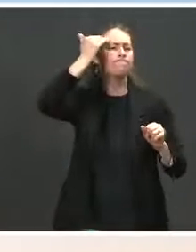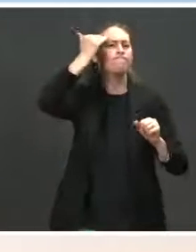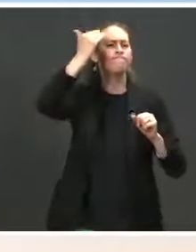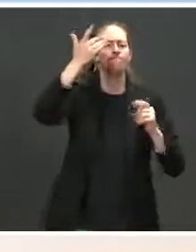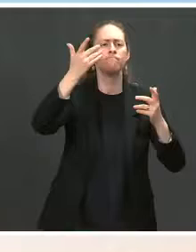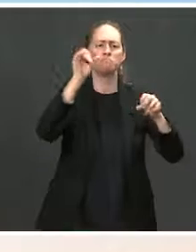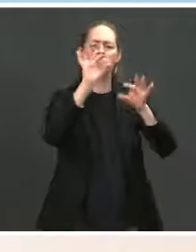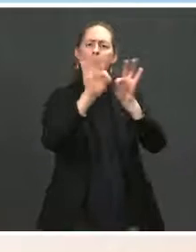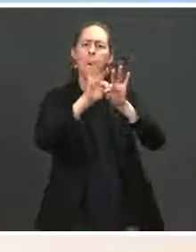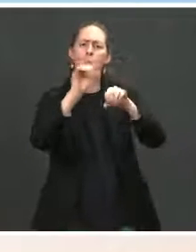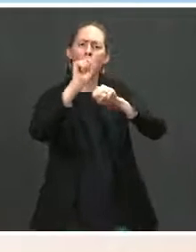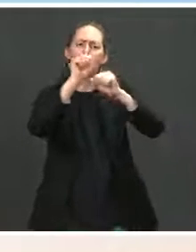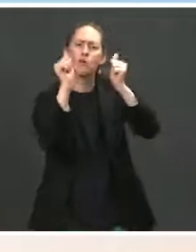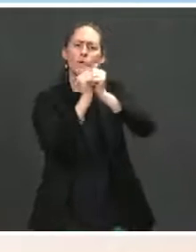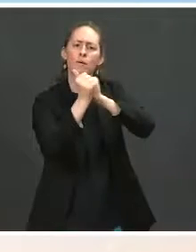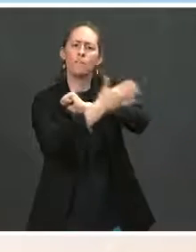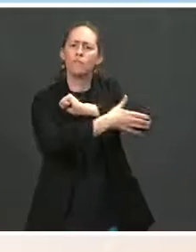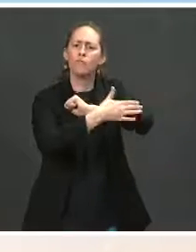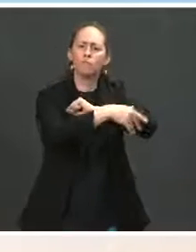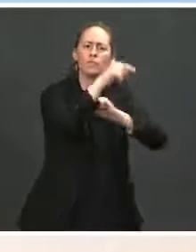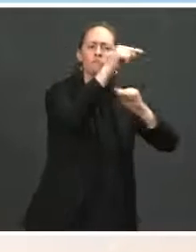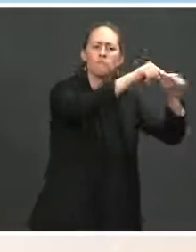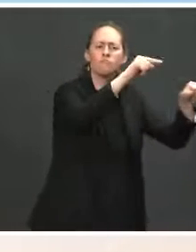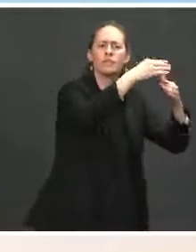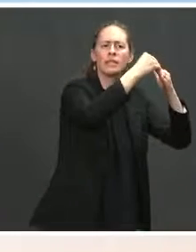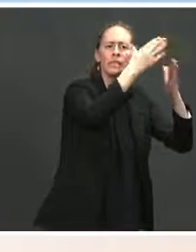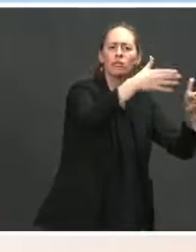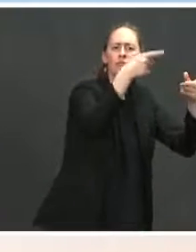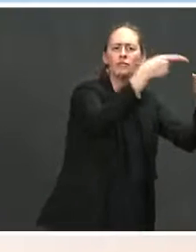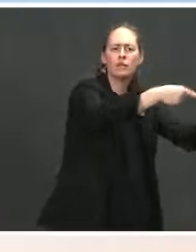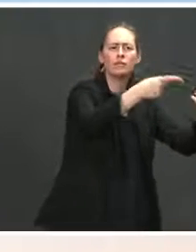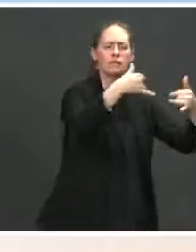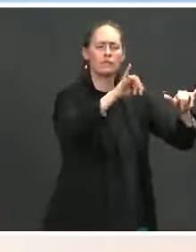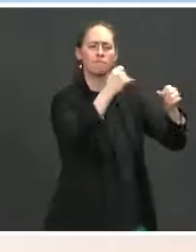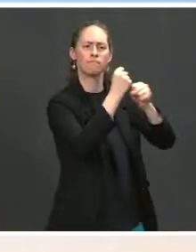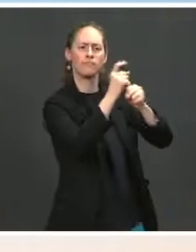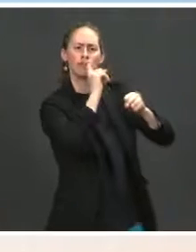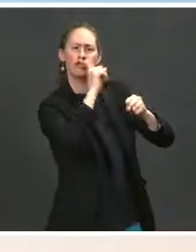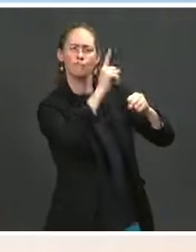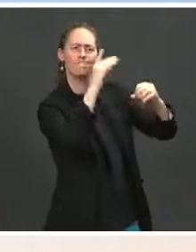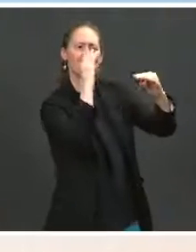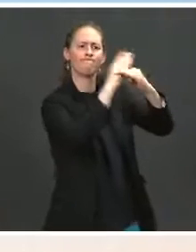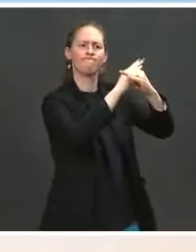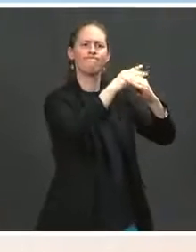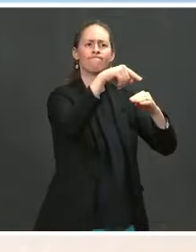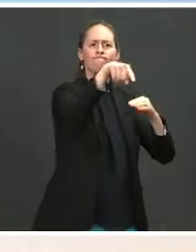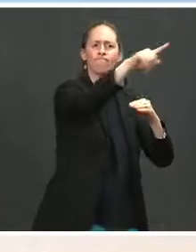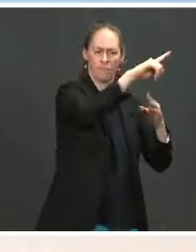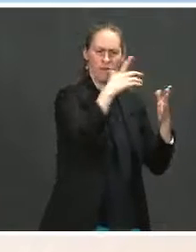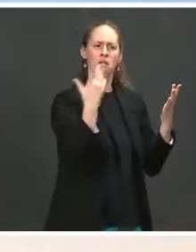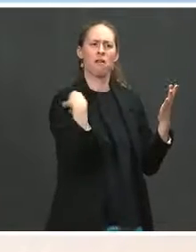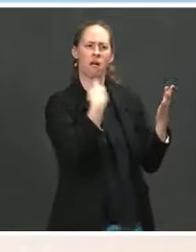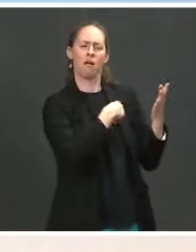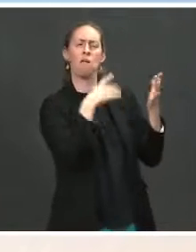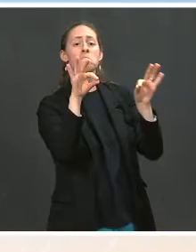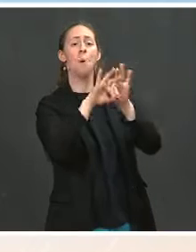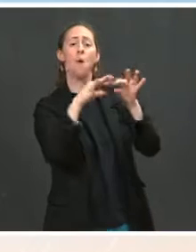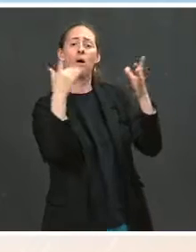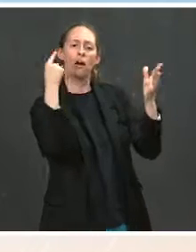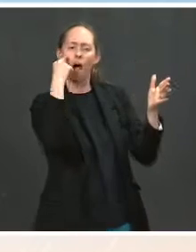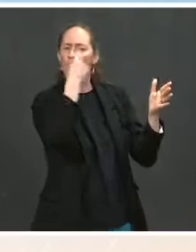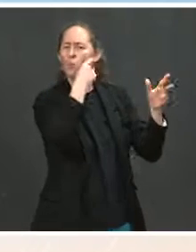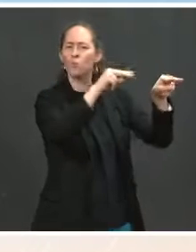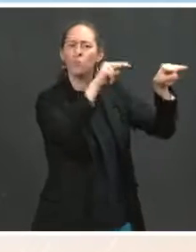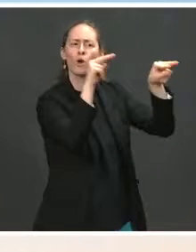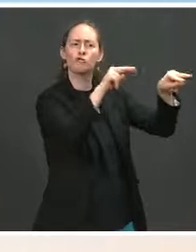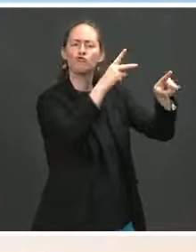the region to have a presence where we can prevent in the region to allow ourselves to keep an eye on the terrorist threat,